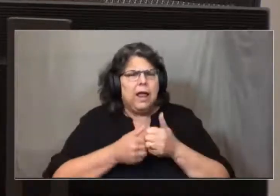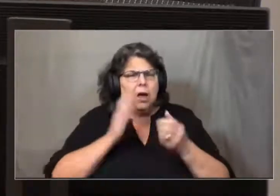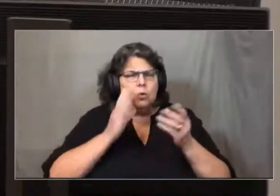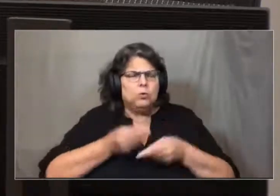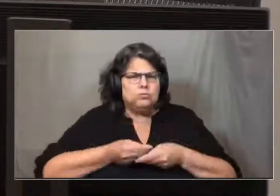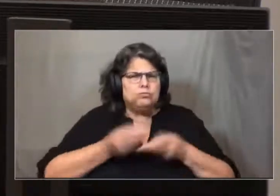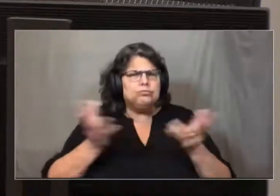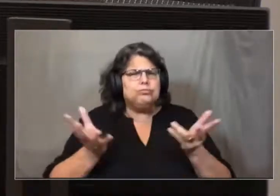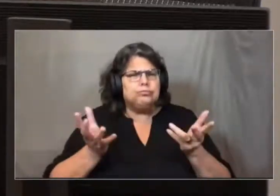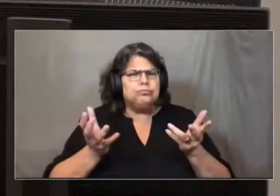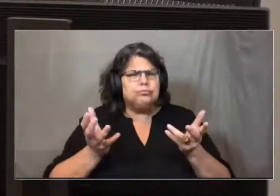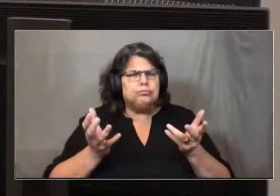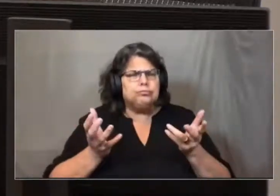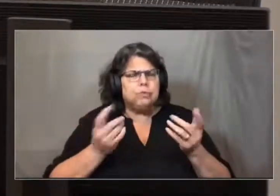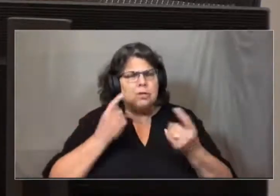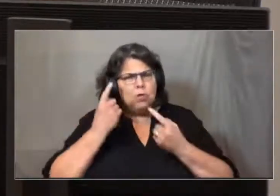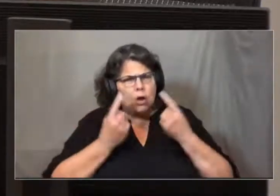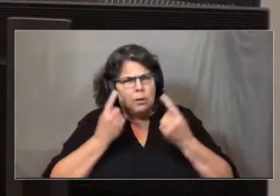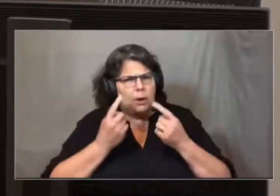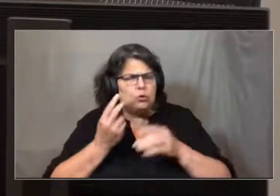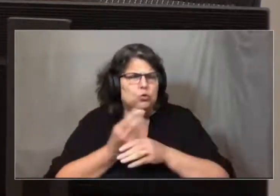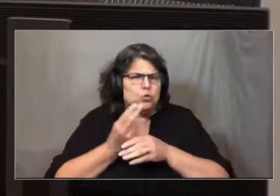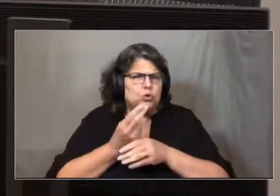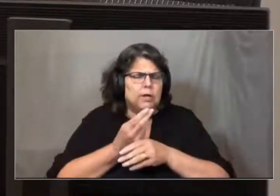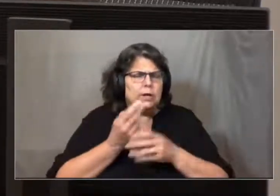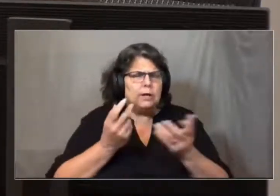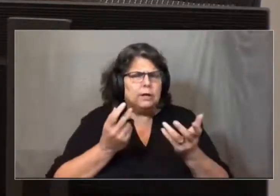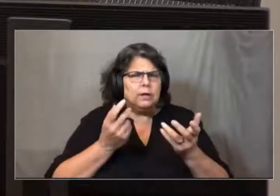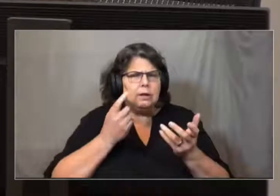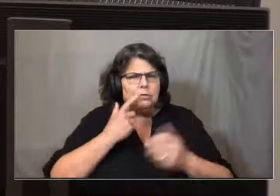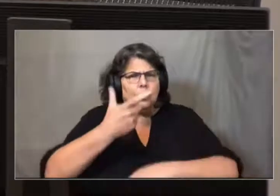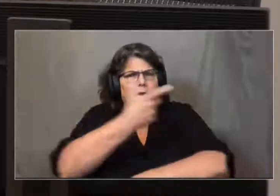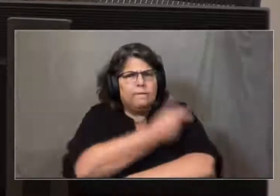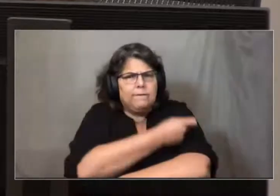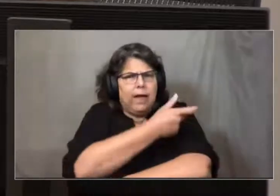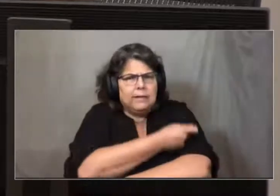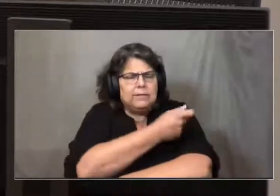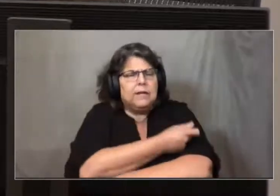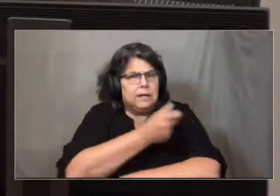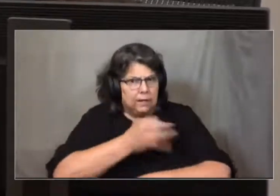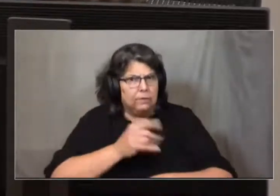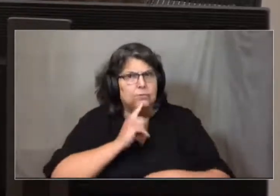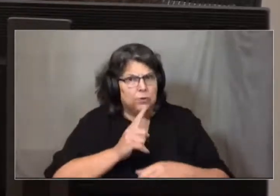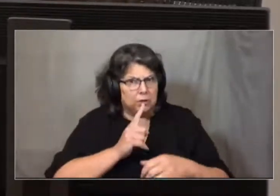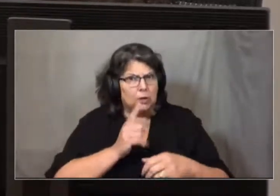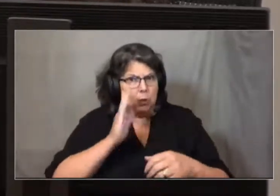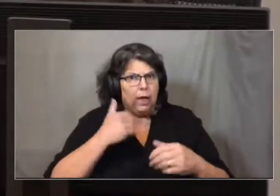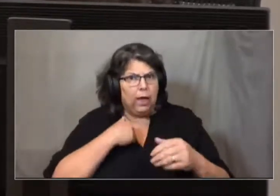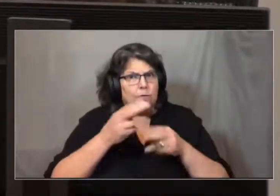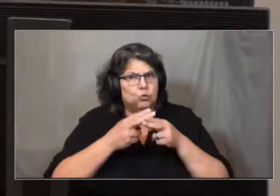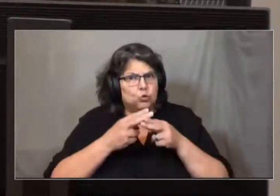has Mendocino County considered as the potential of a vaccine is on the horizon?